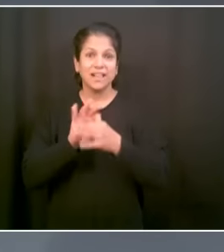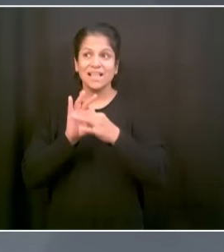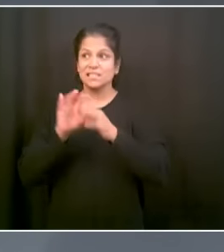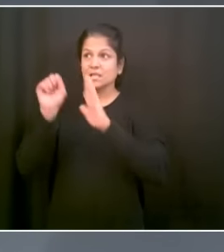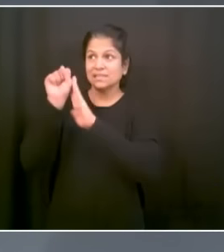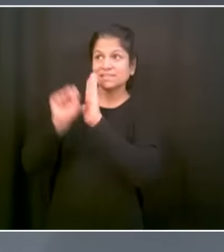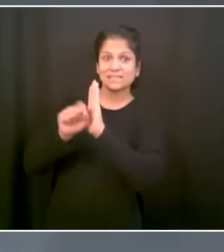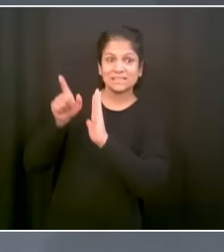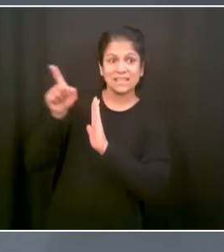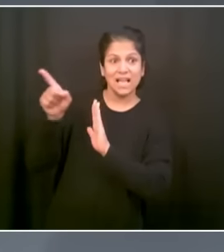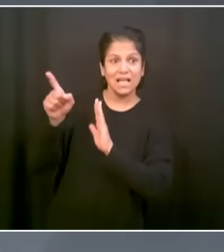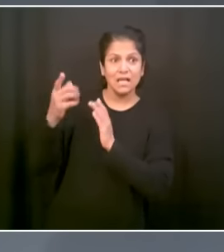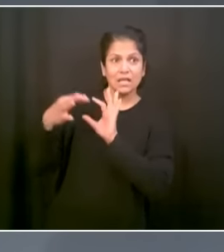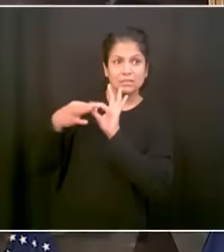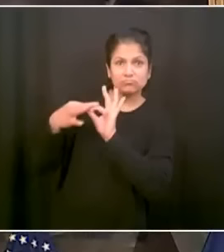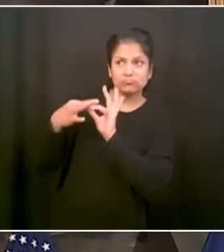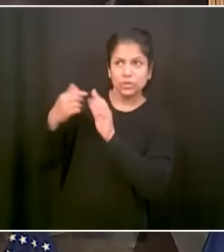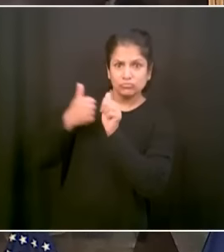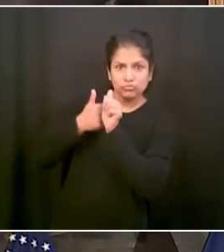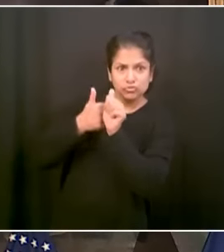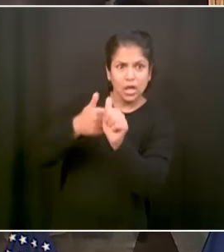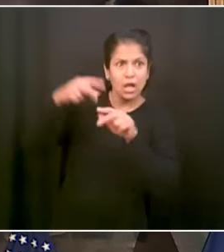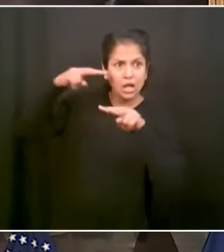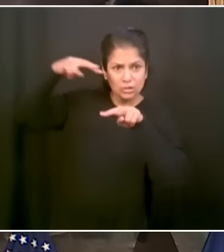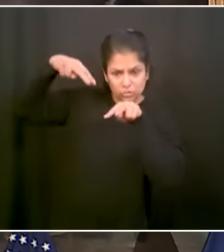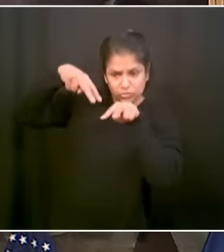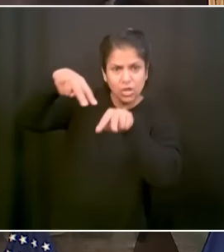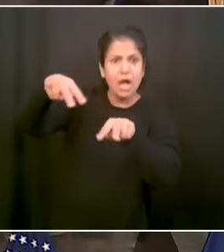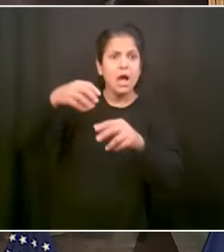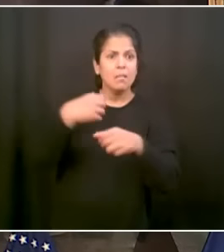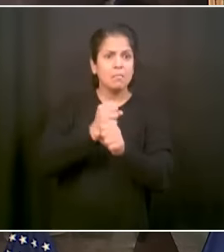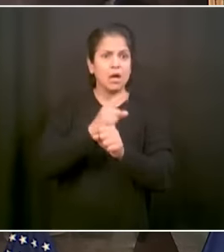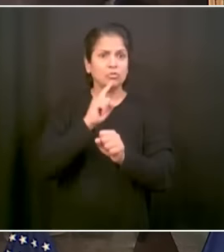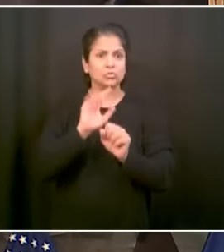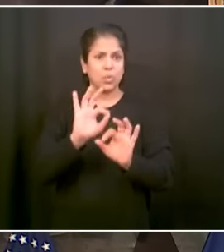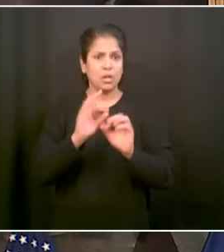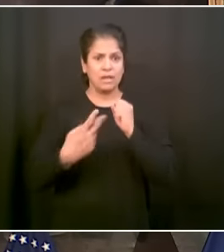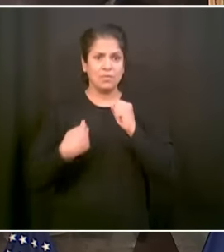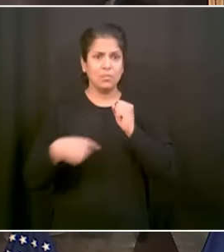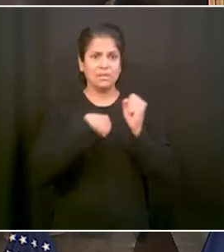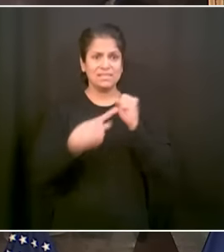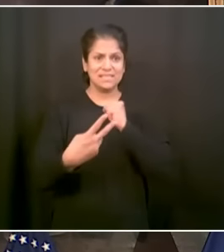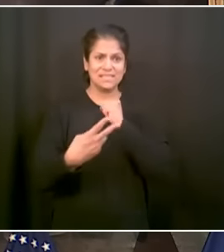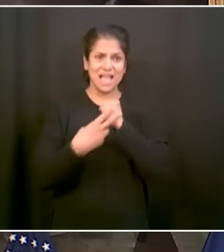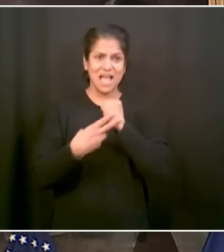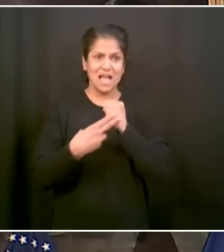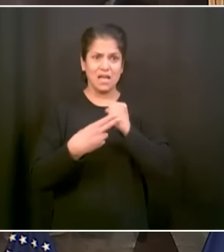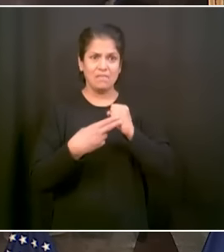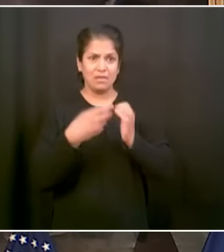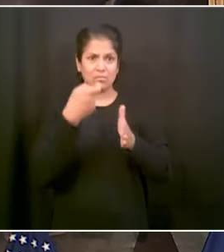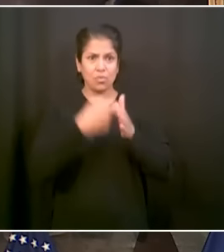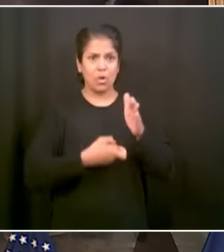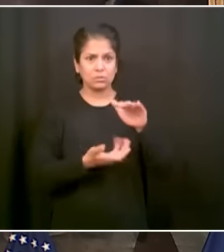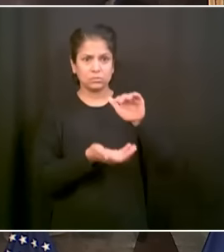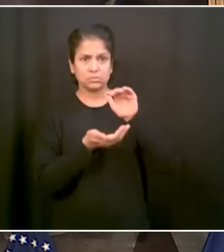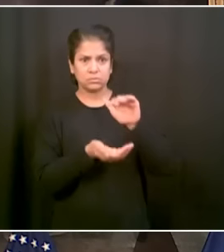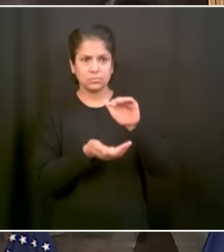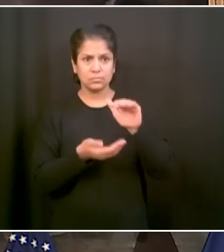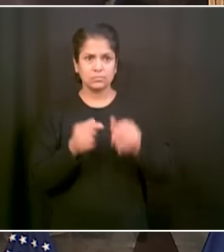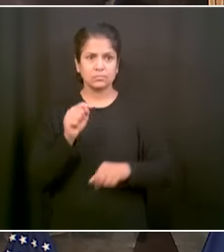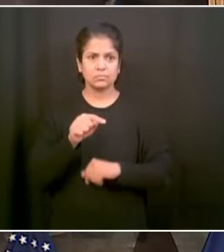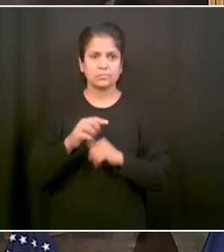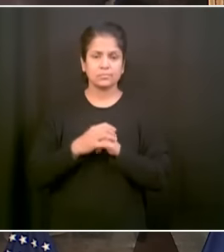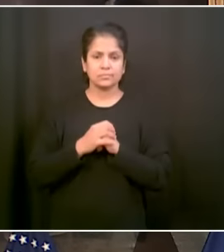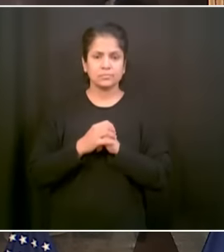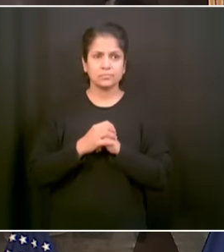efficiencies. Yeah. It's sorry. I have an off-topic question. People are still frustrated